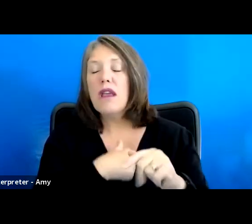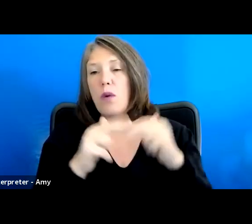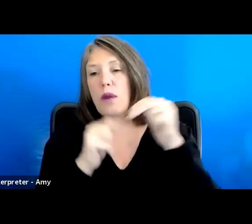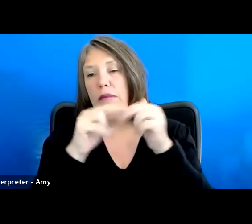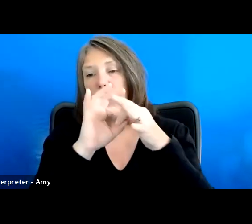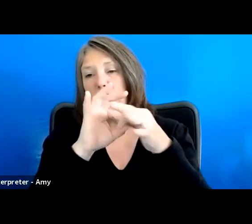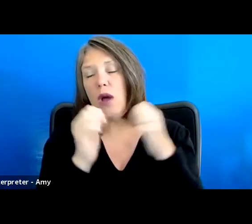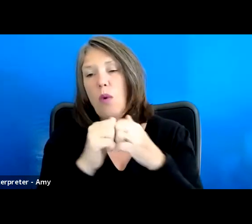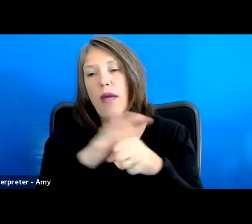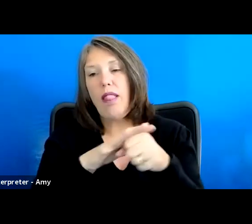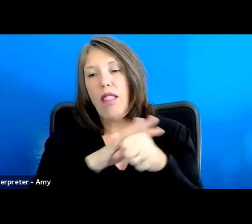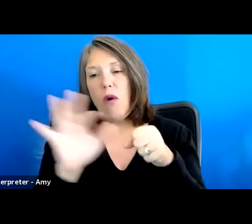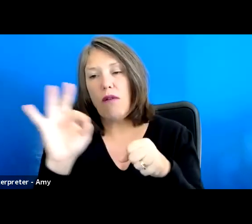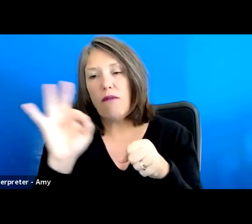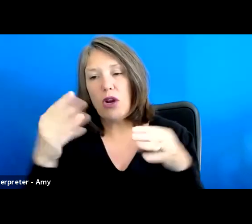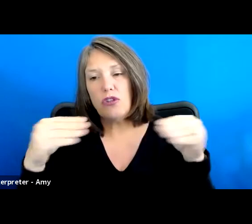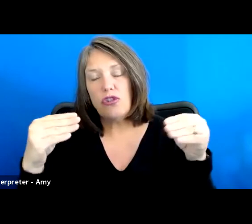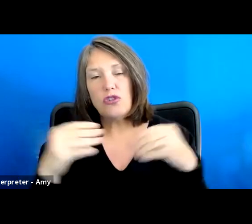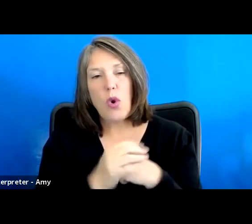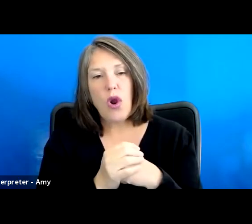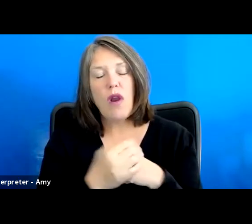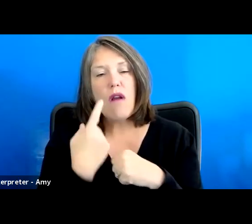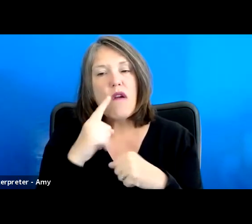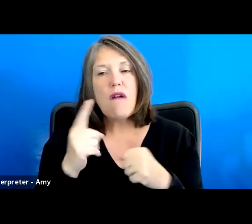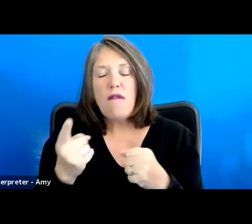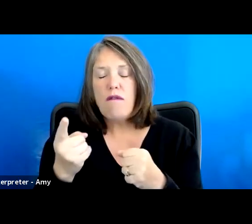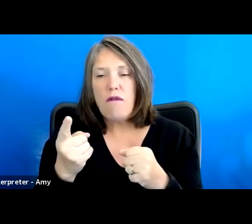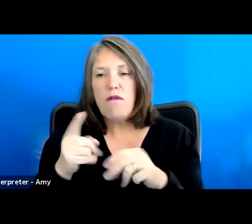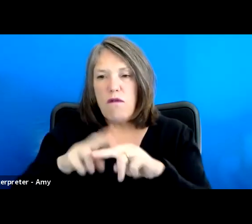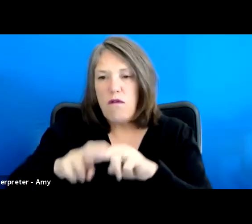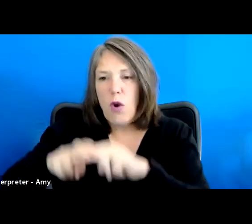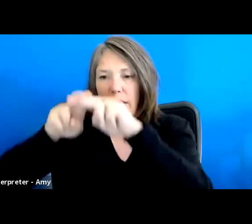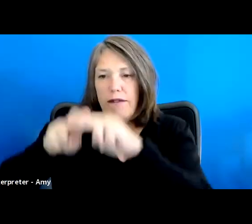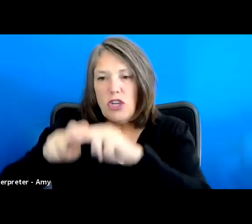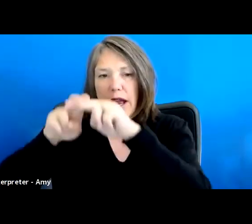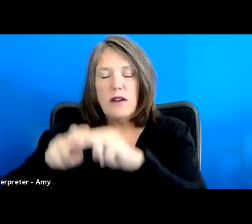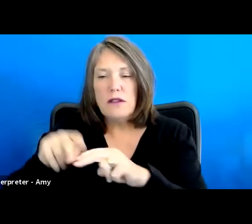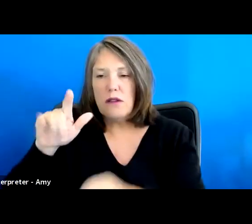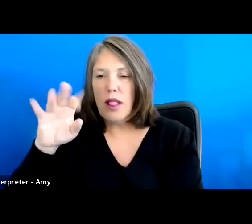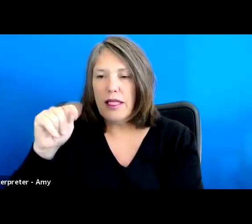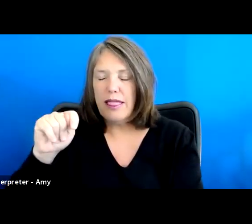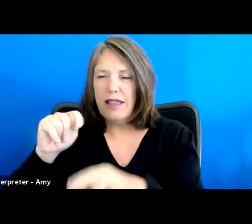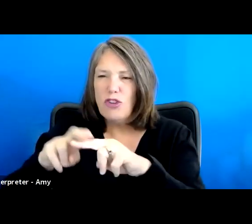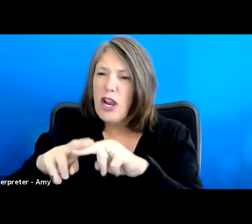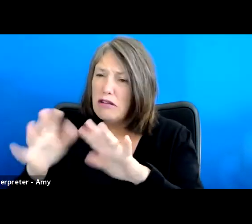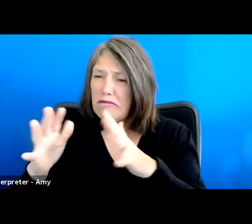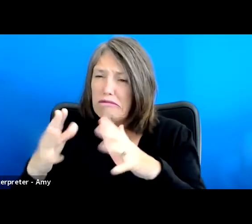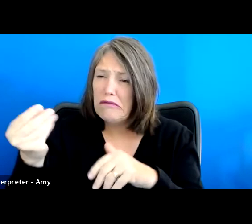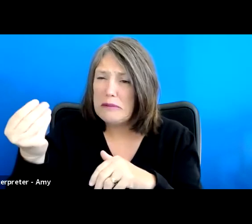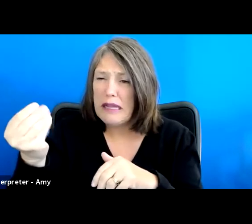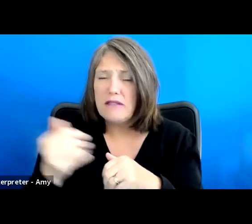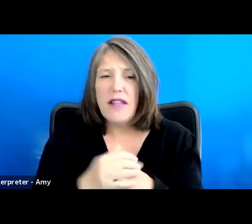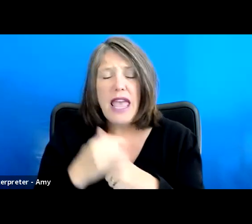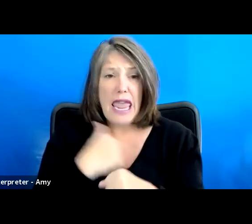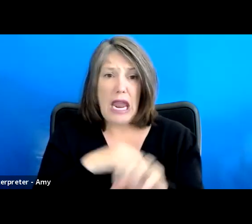with a local furniture store for lift chairs specifically. So lift chairs tend to be kind of costly, and